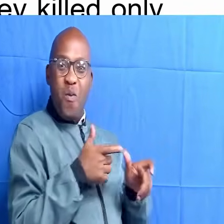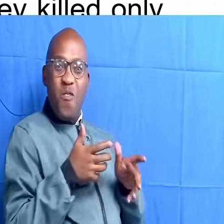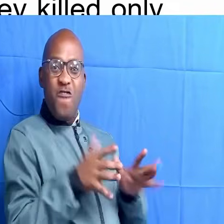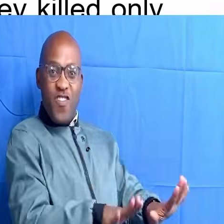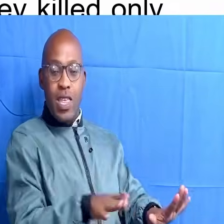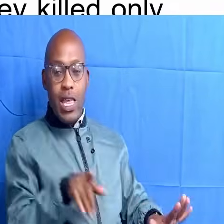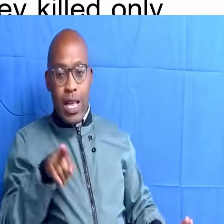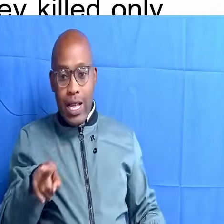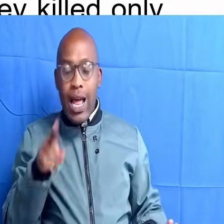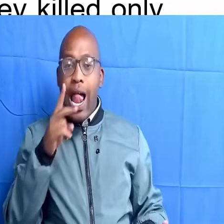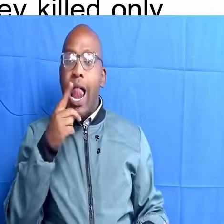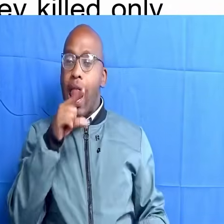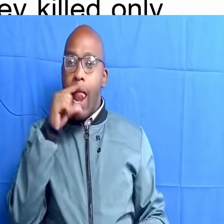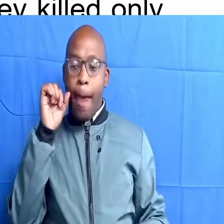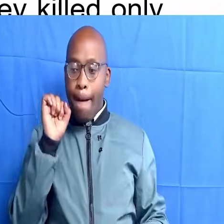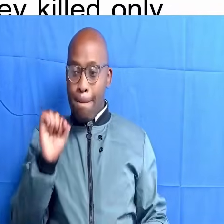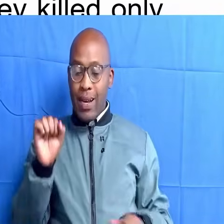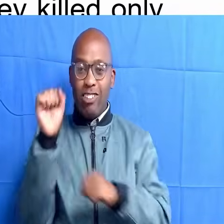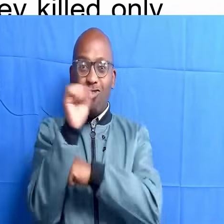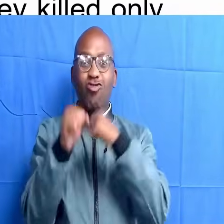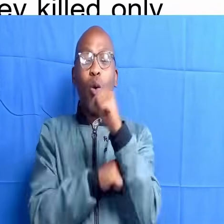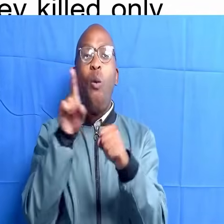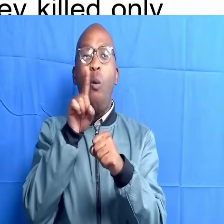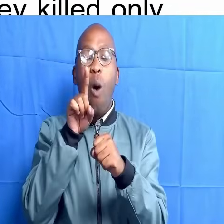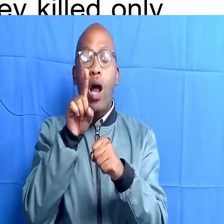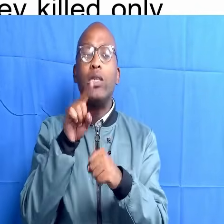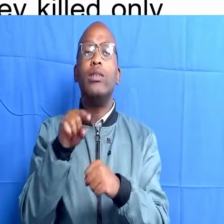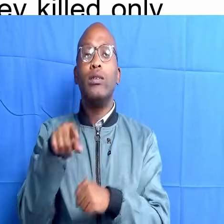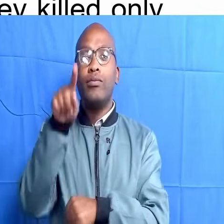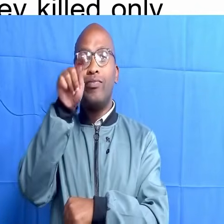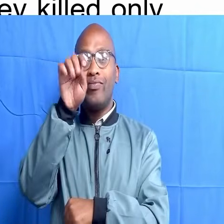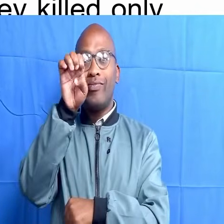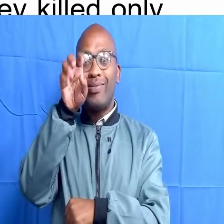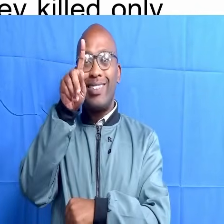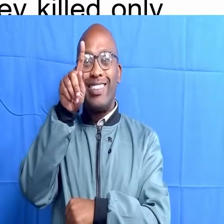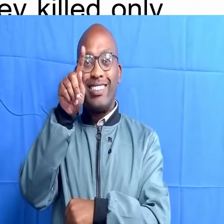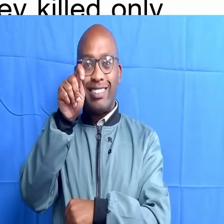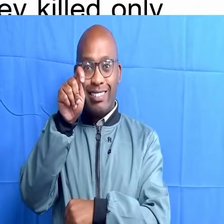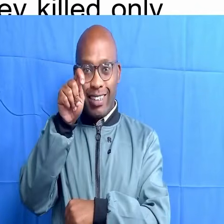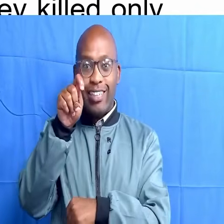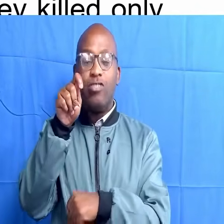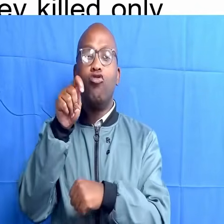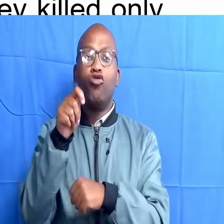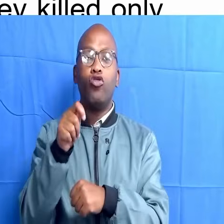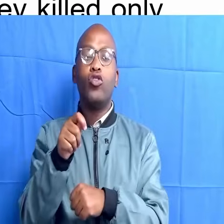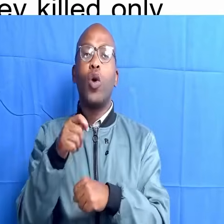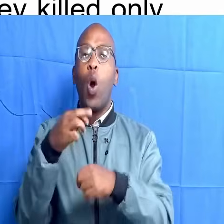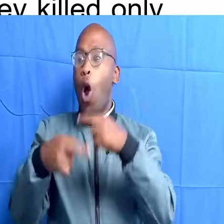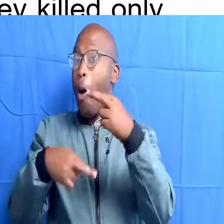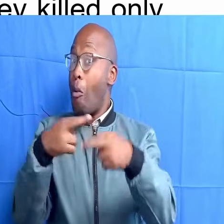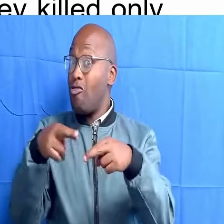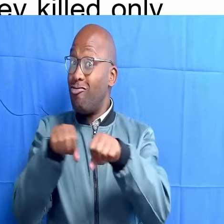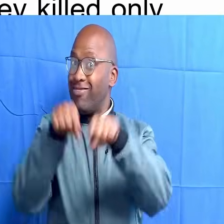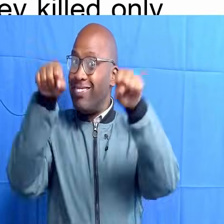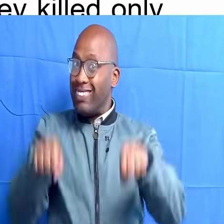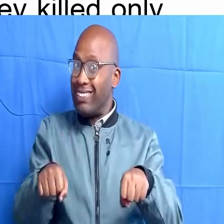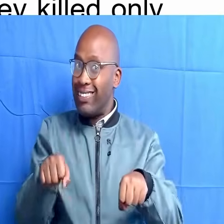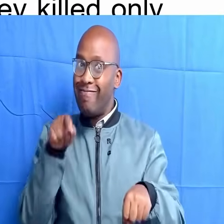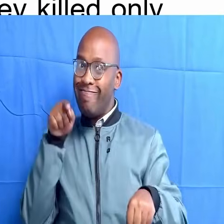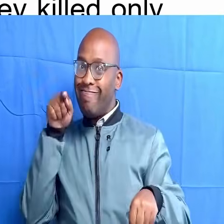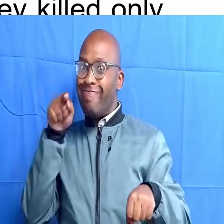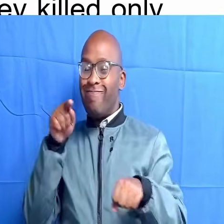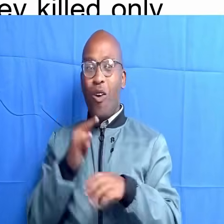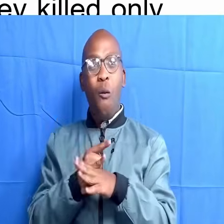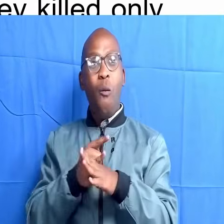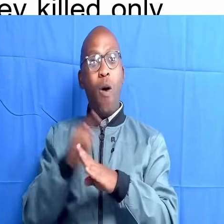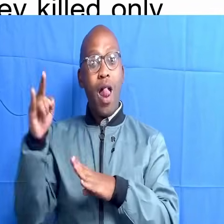as much as they attacked and won 80% of those towns, but they